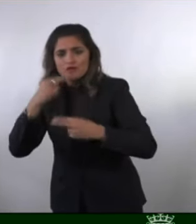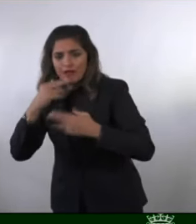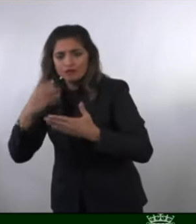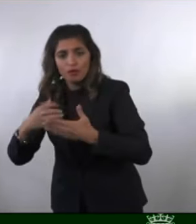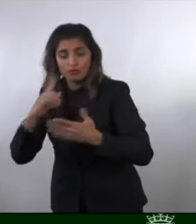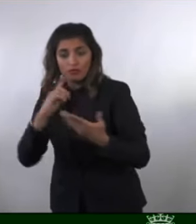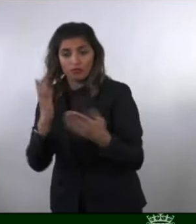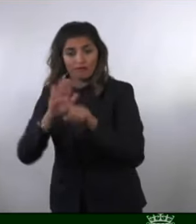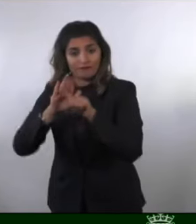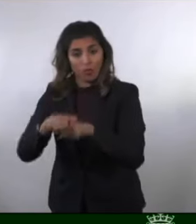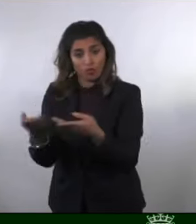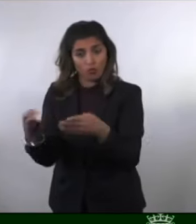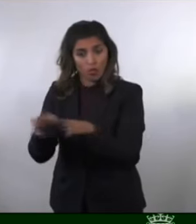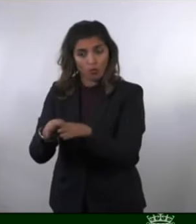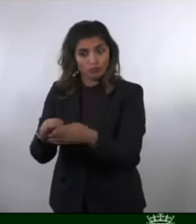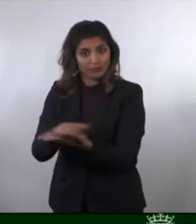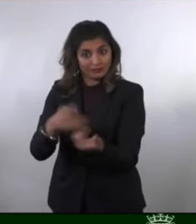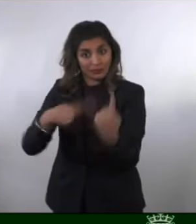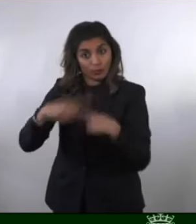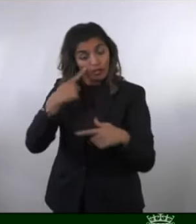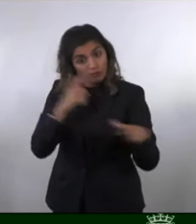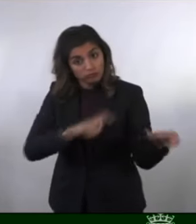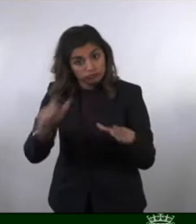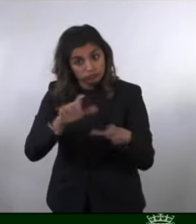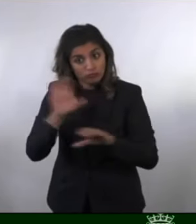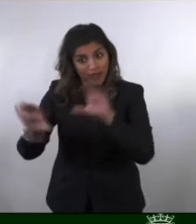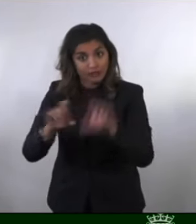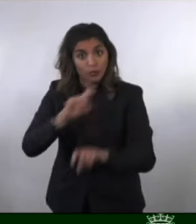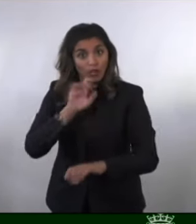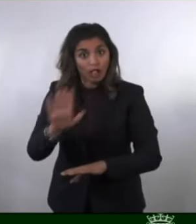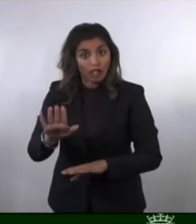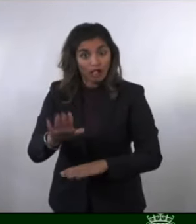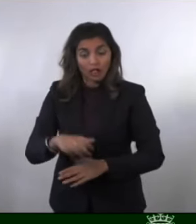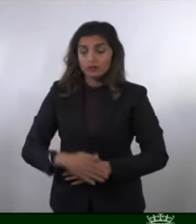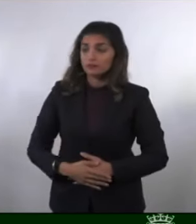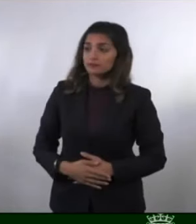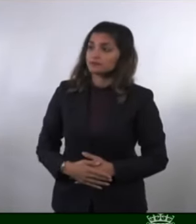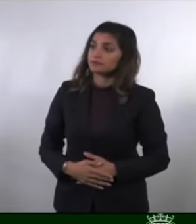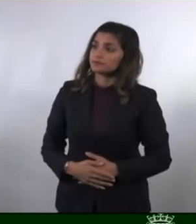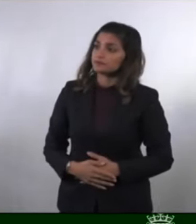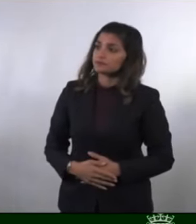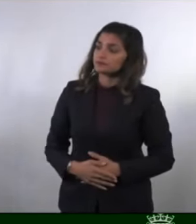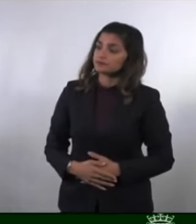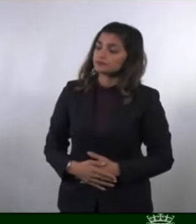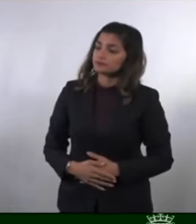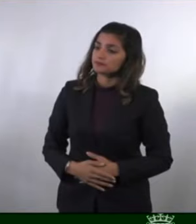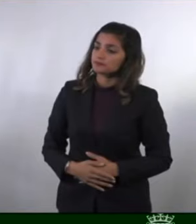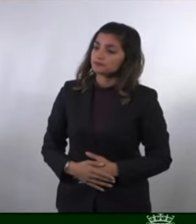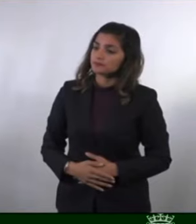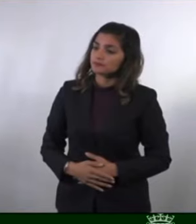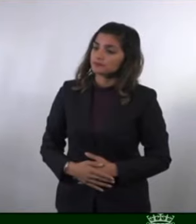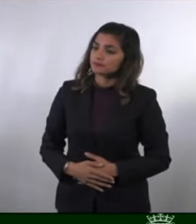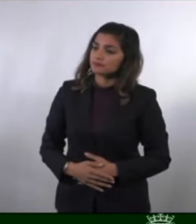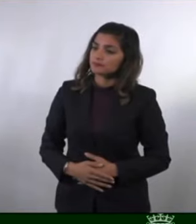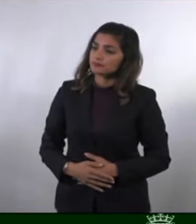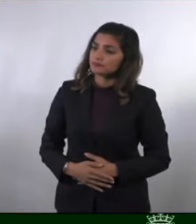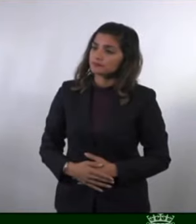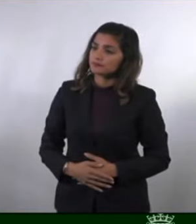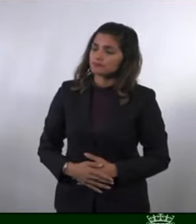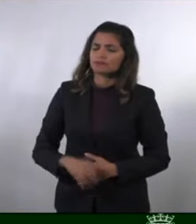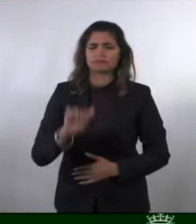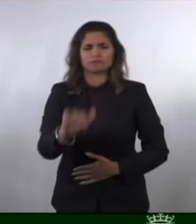future? Minister. Yes, indeed, Madam Deputy Speaker. I can tell my honourable friend that